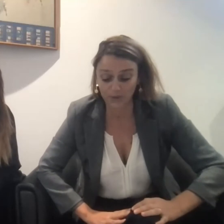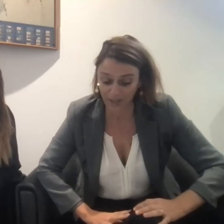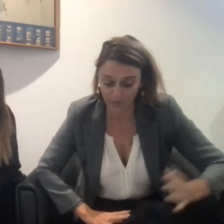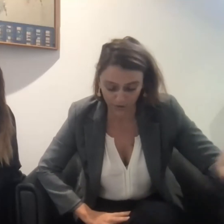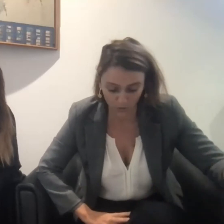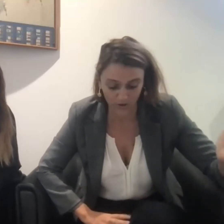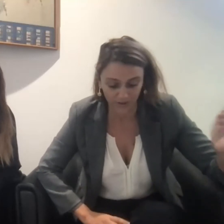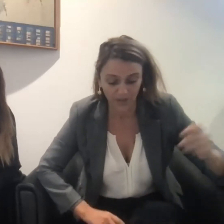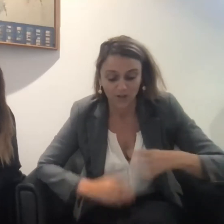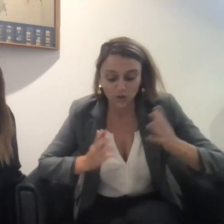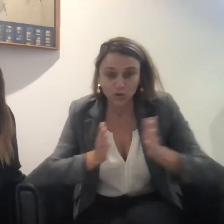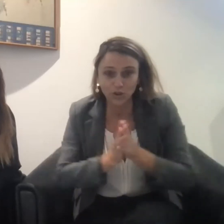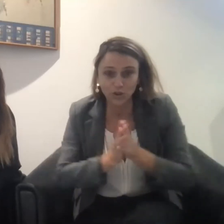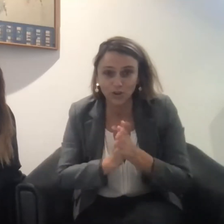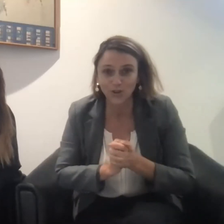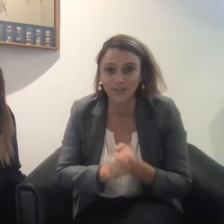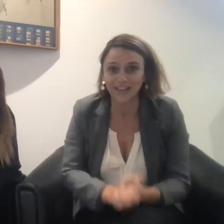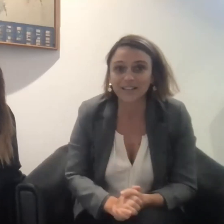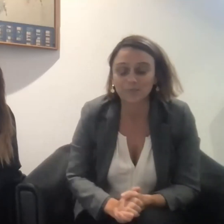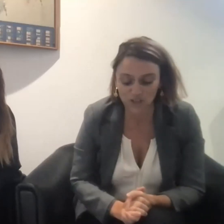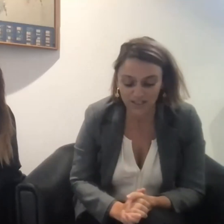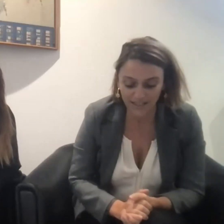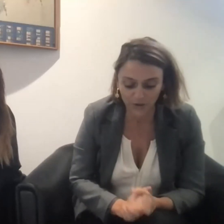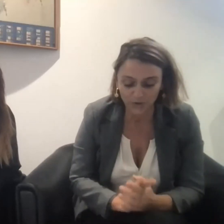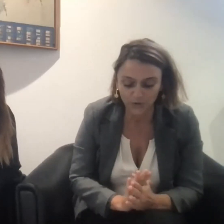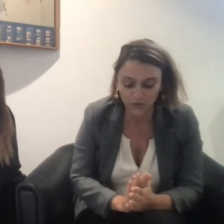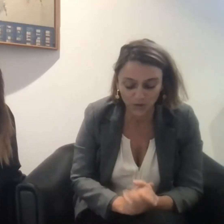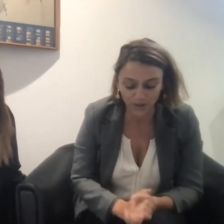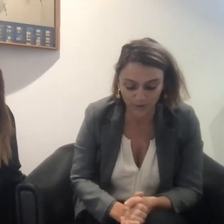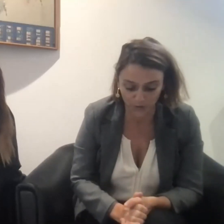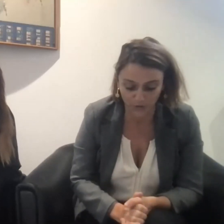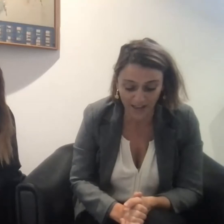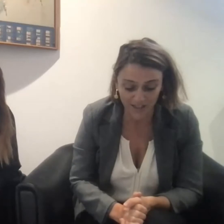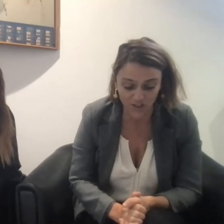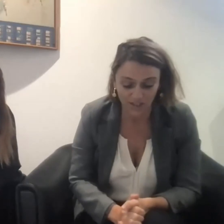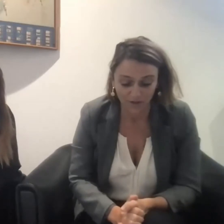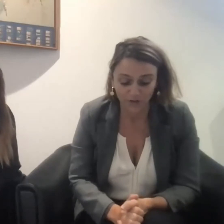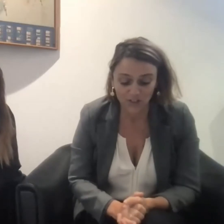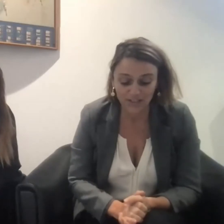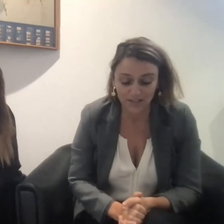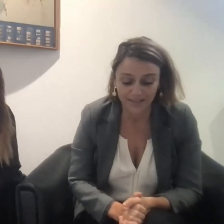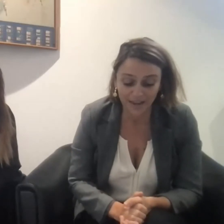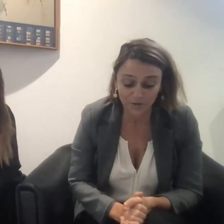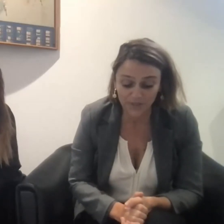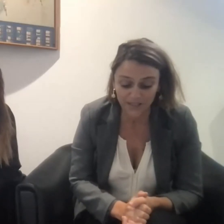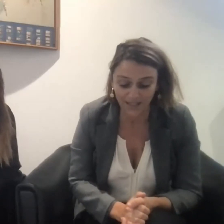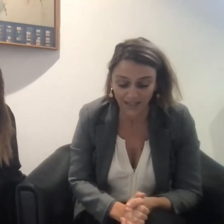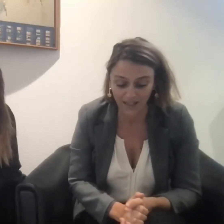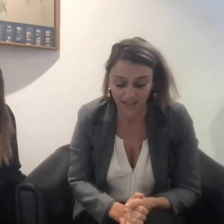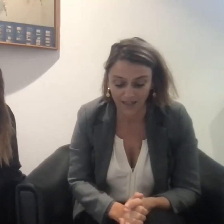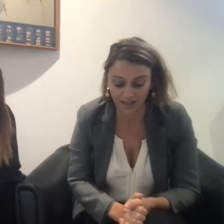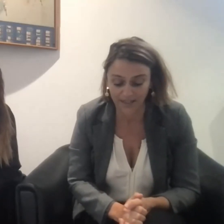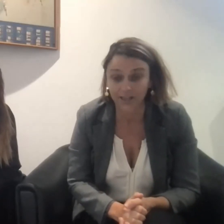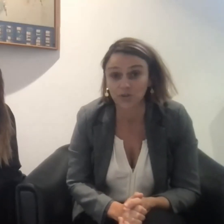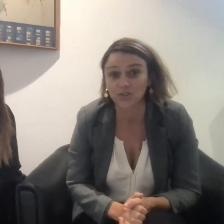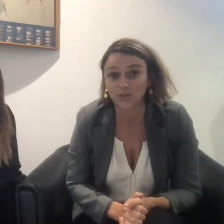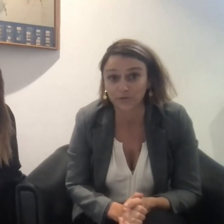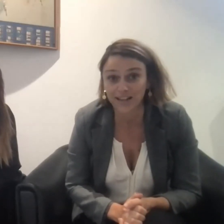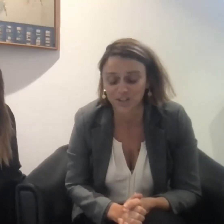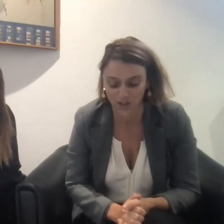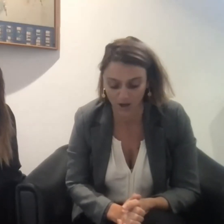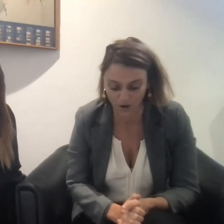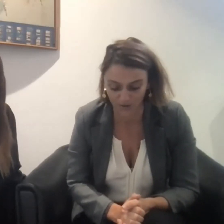opening up to the world. So to conclude, let me just tell you a few words about French. French has never been the language